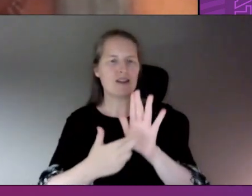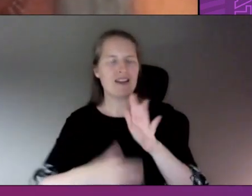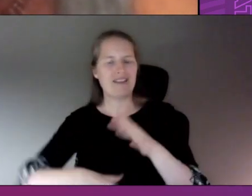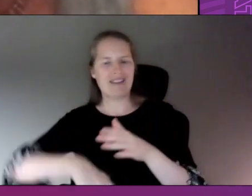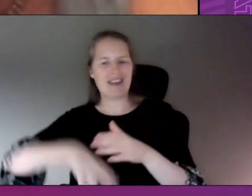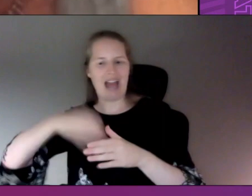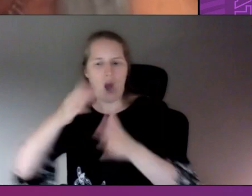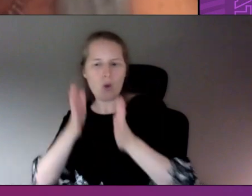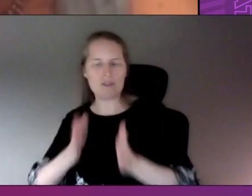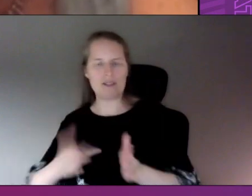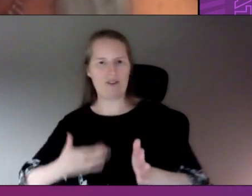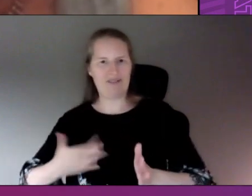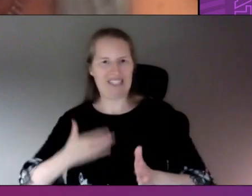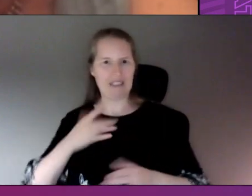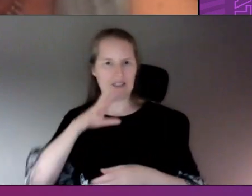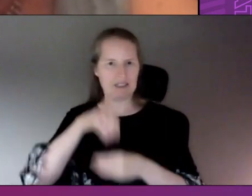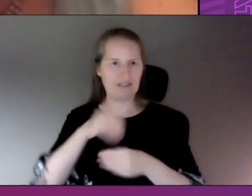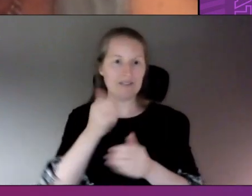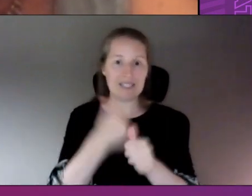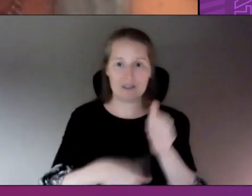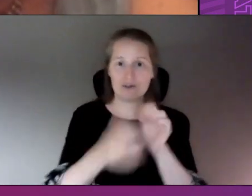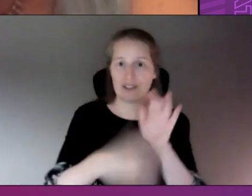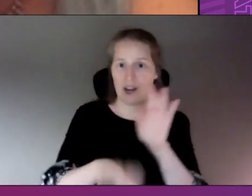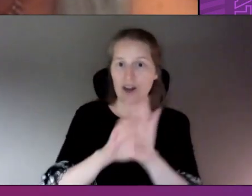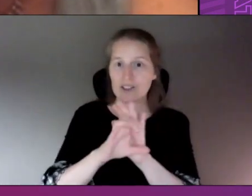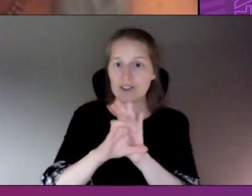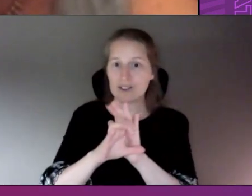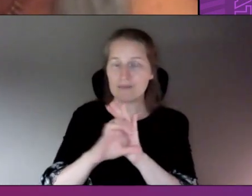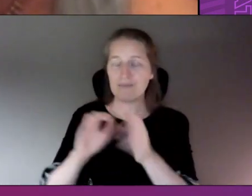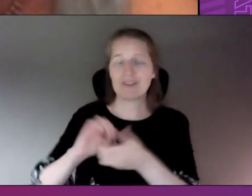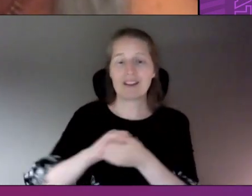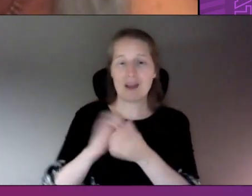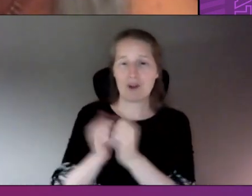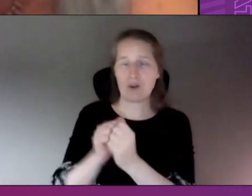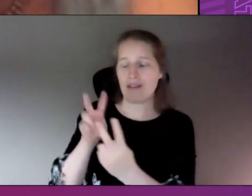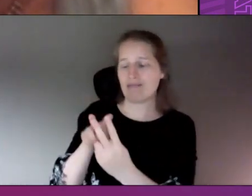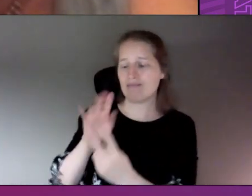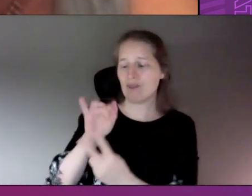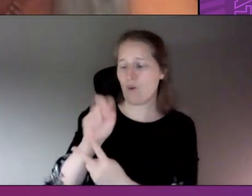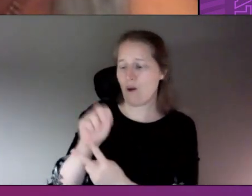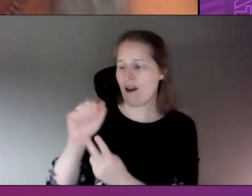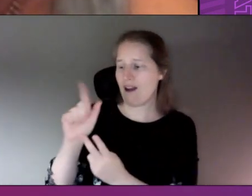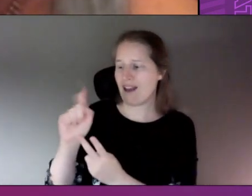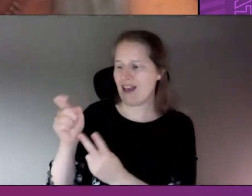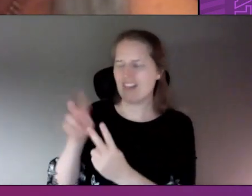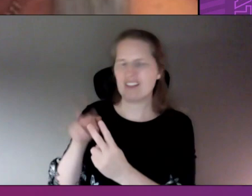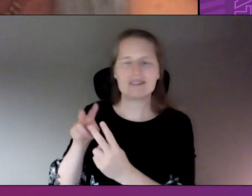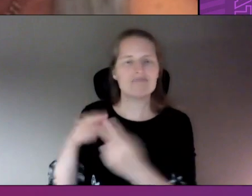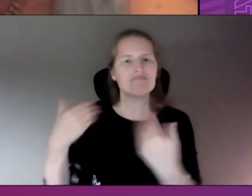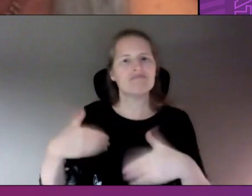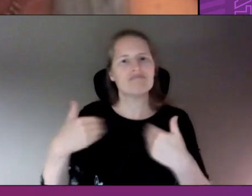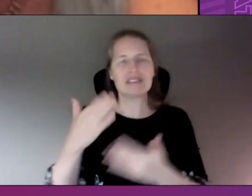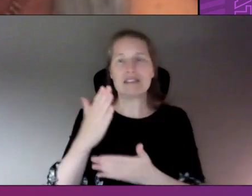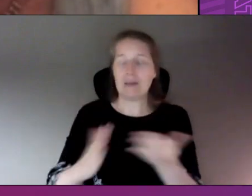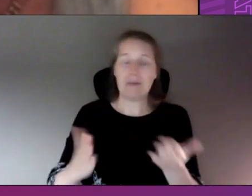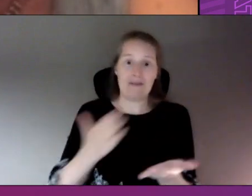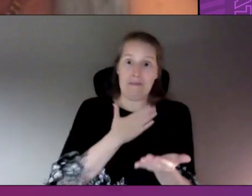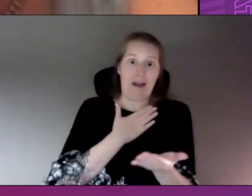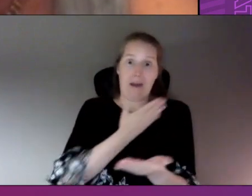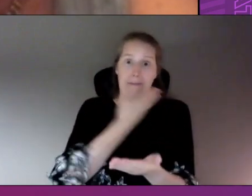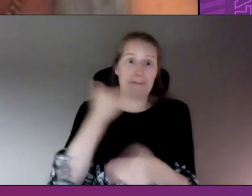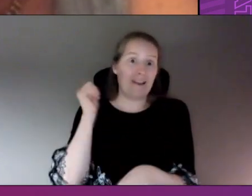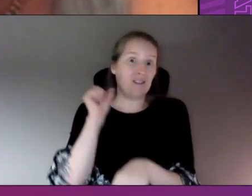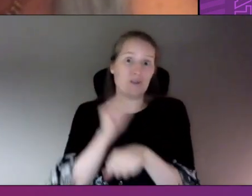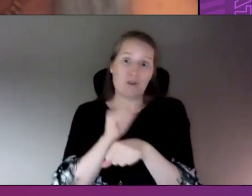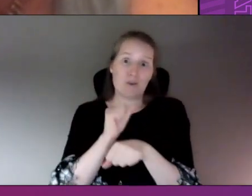characters. Collaborating with Juan and Alex has brought out some of the best work I've been able to create.